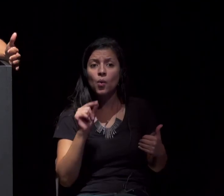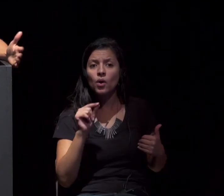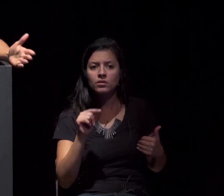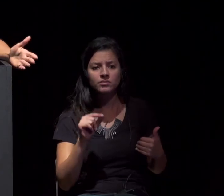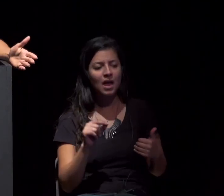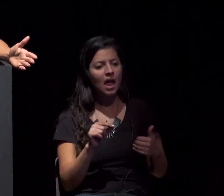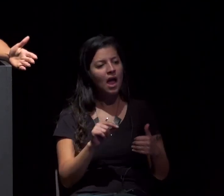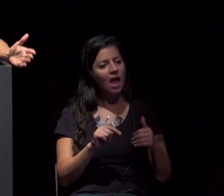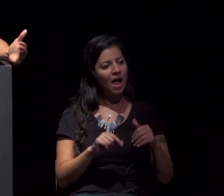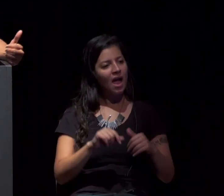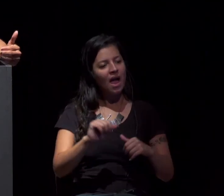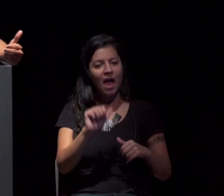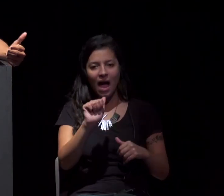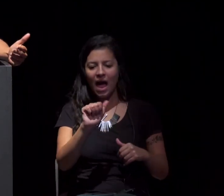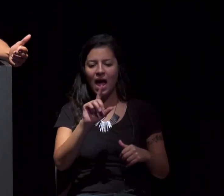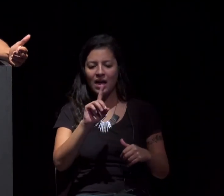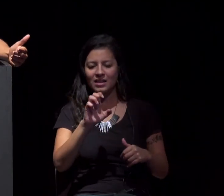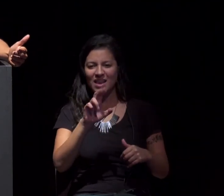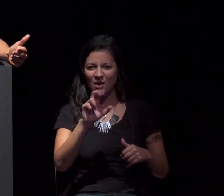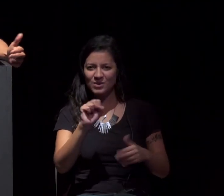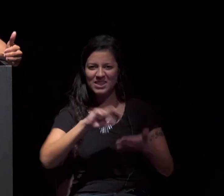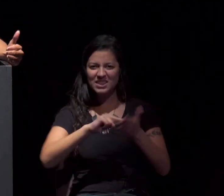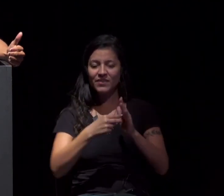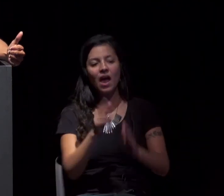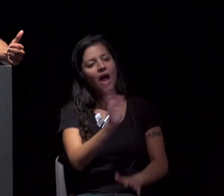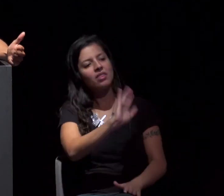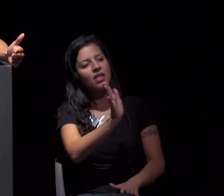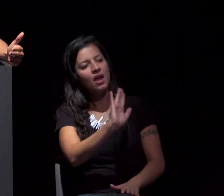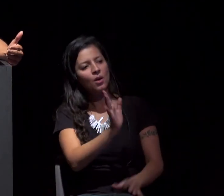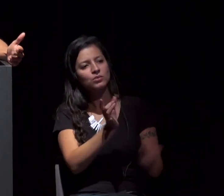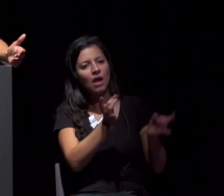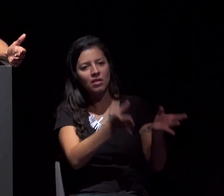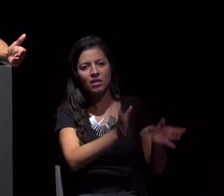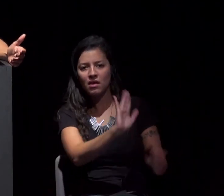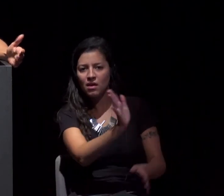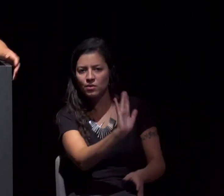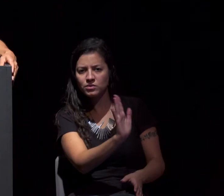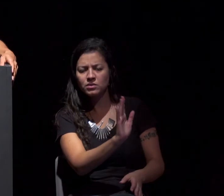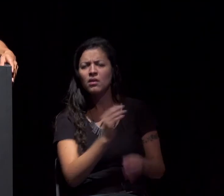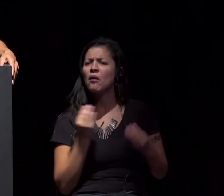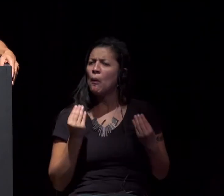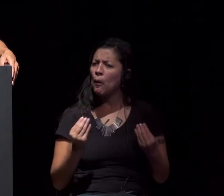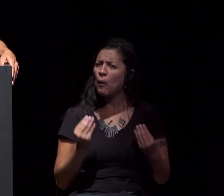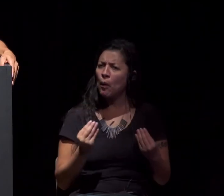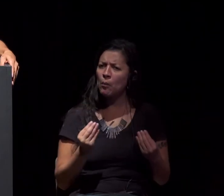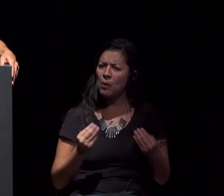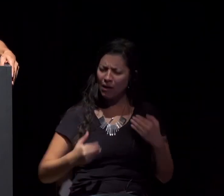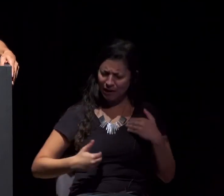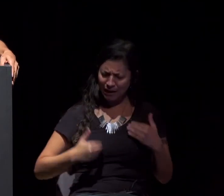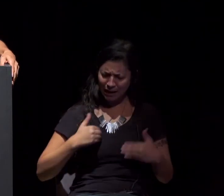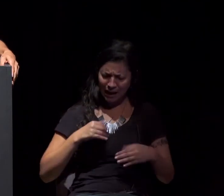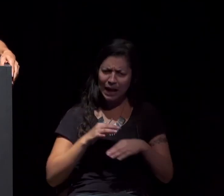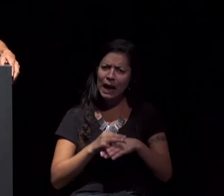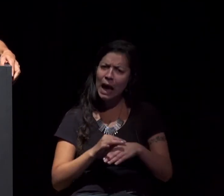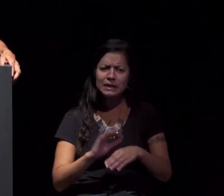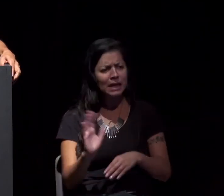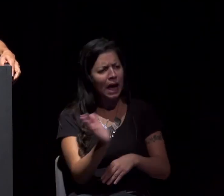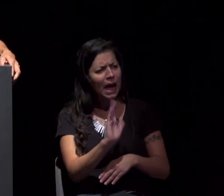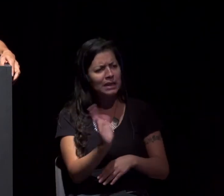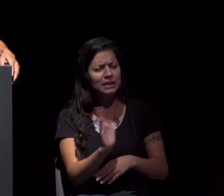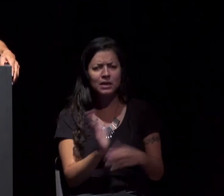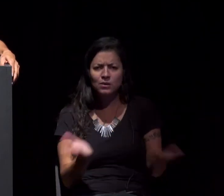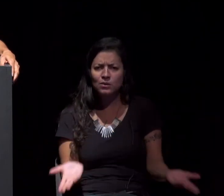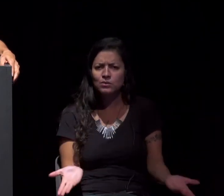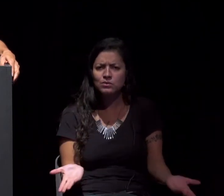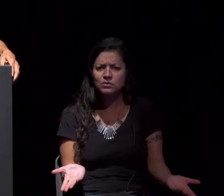levare, farewell to the flesh. How come we bid farewell to the flesh within a circum-Atlantic economy